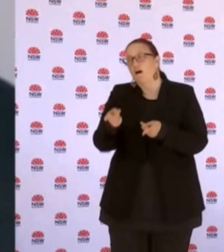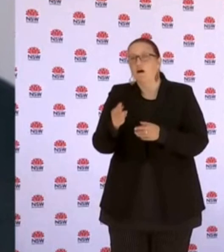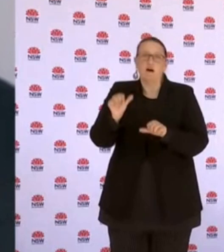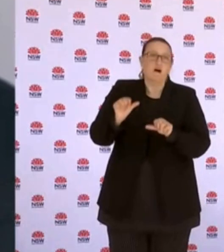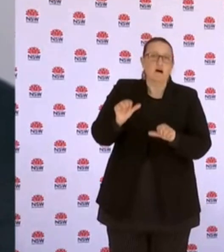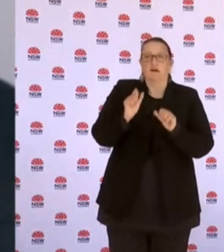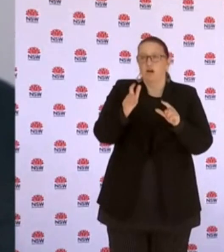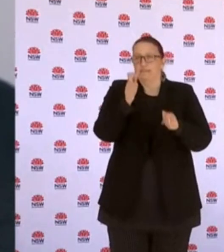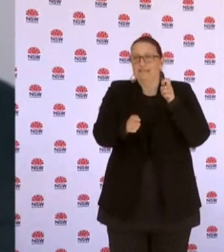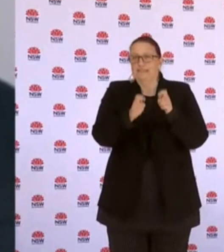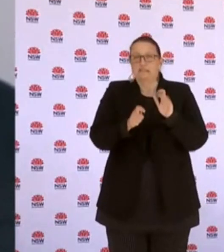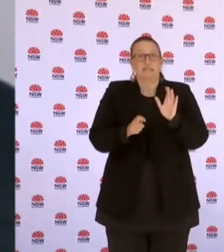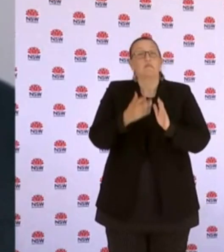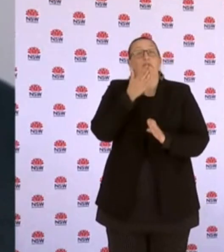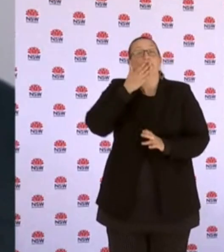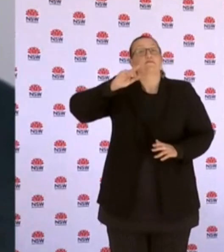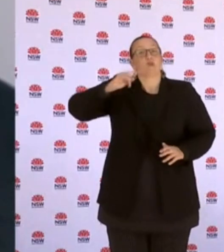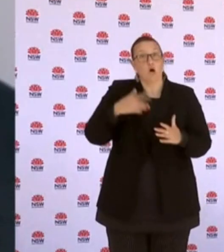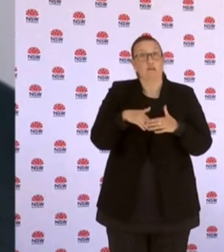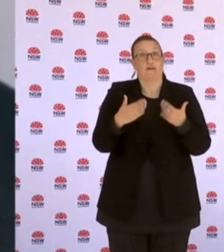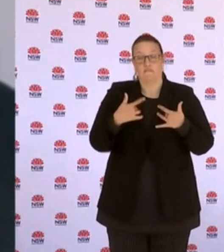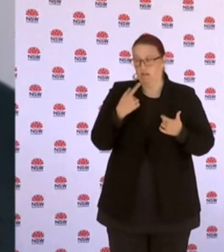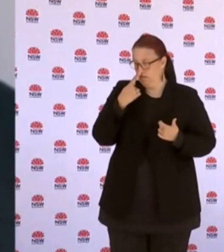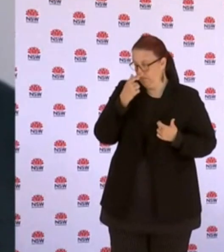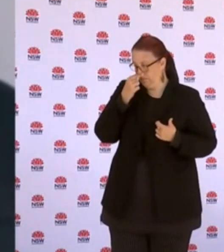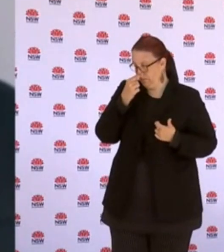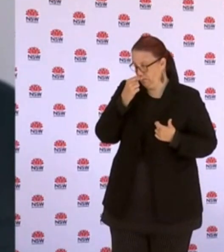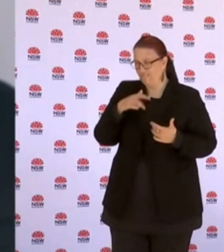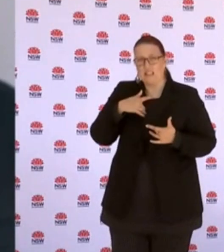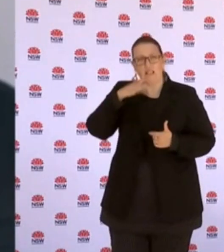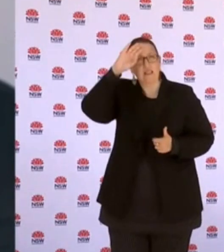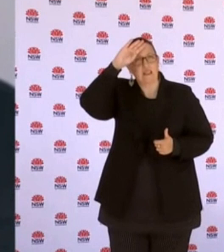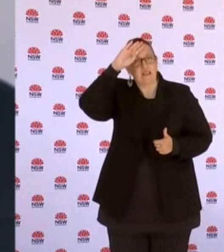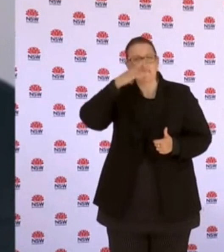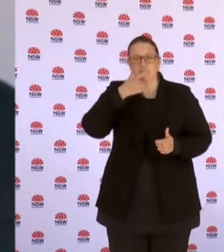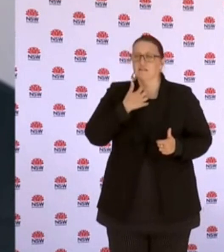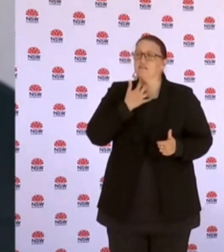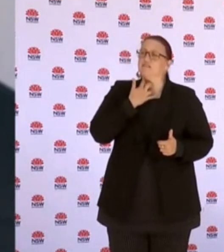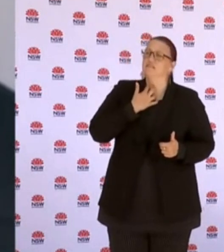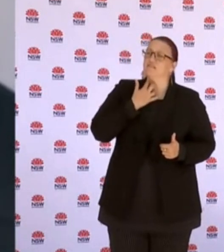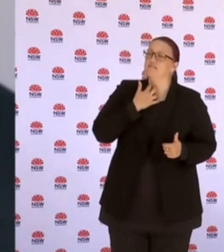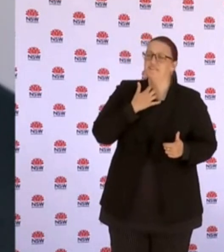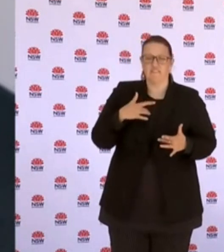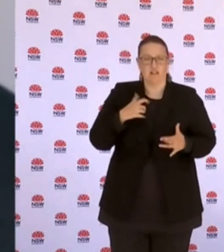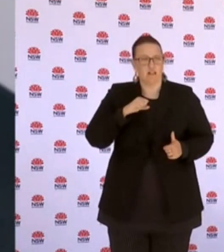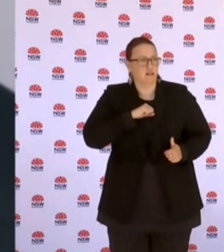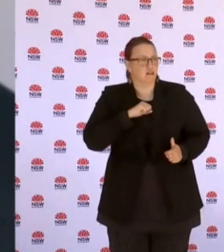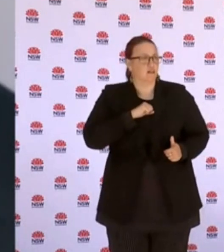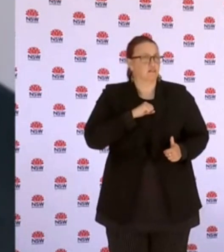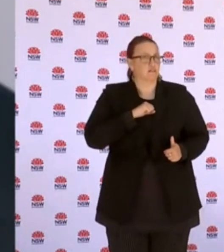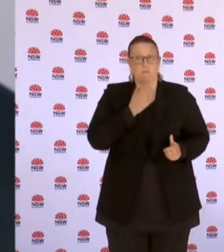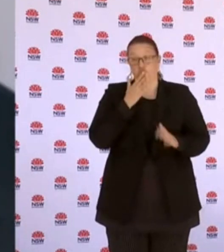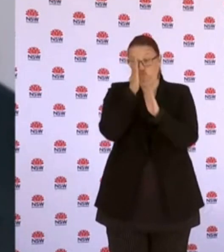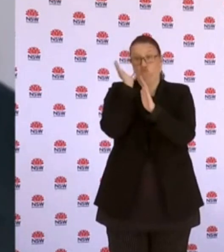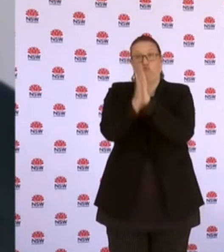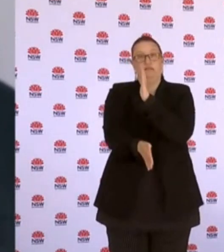another way in which we can reduce people infectious in the community. So every day we're looking at that data, and some of the messages we're giving